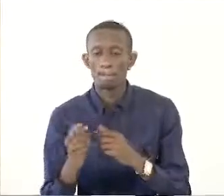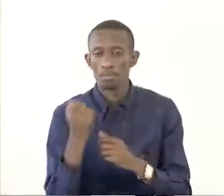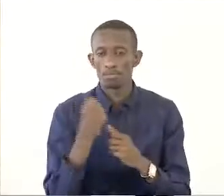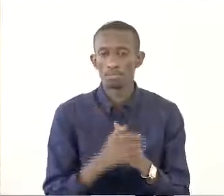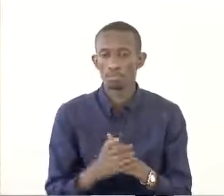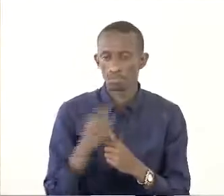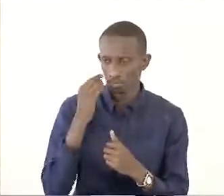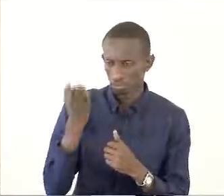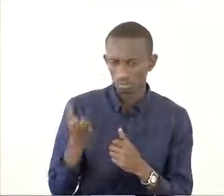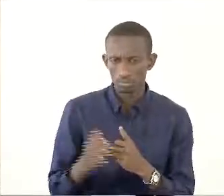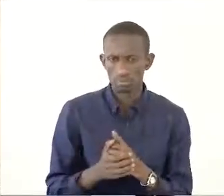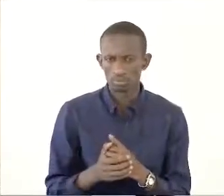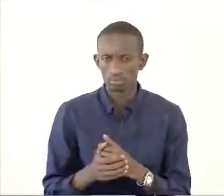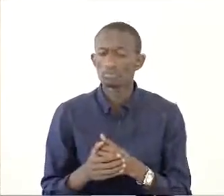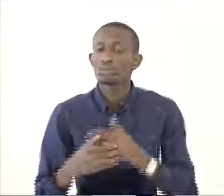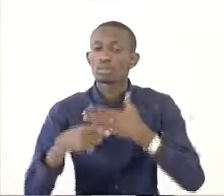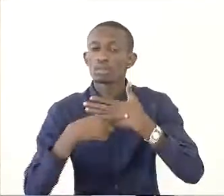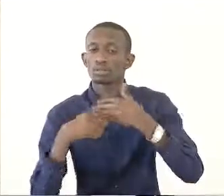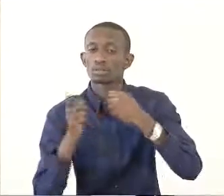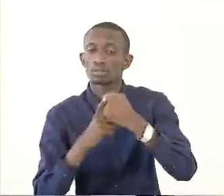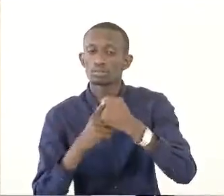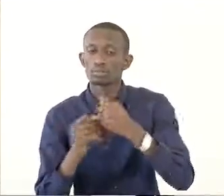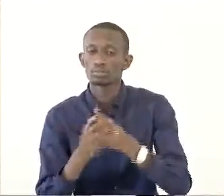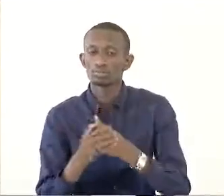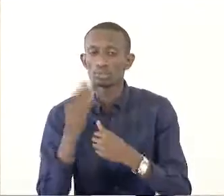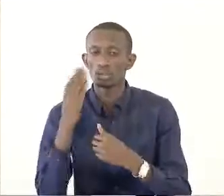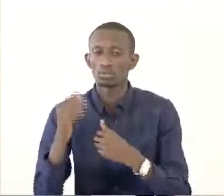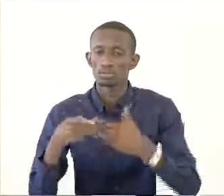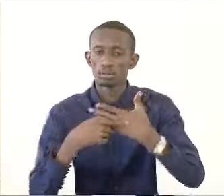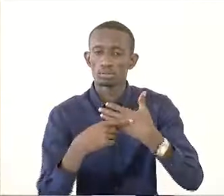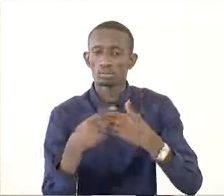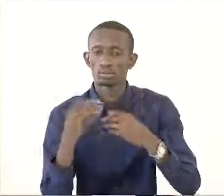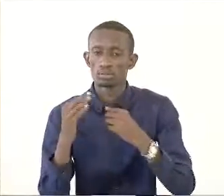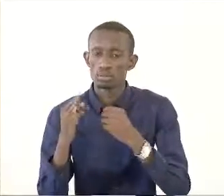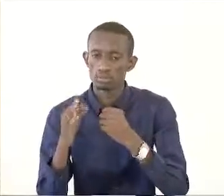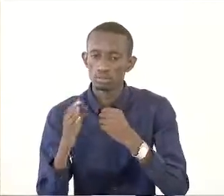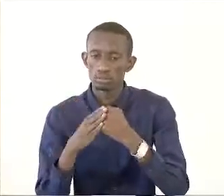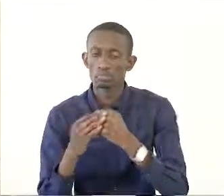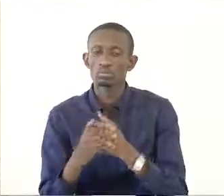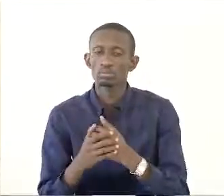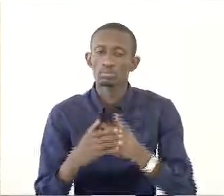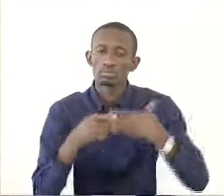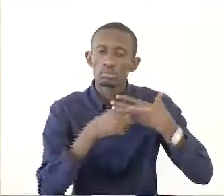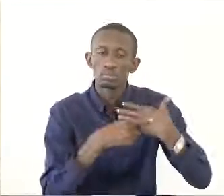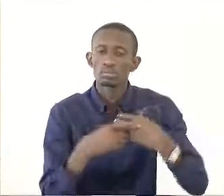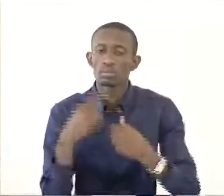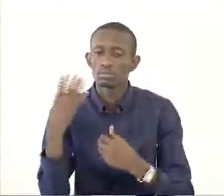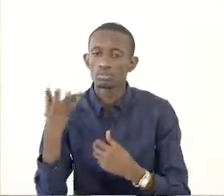here, you get negative 6. Here you get negative 9. Here you get negative